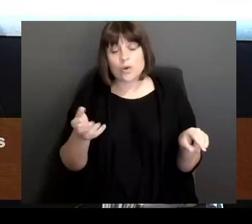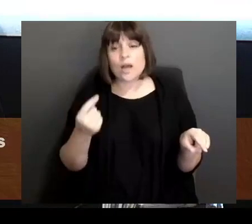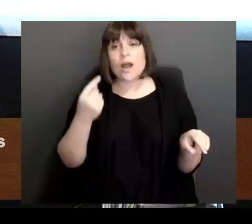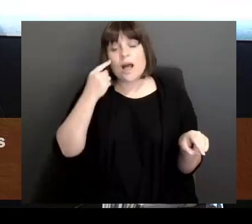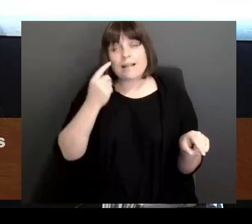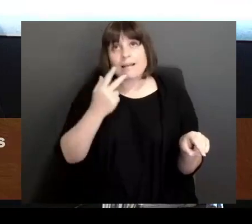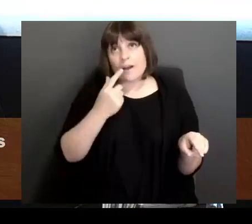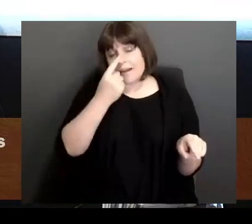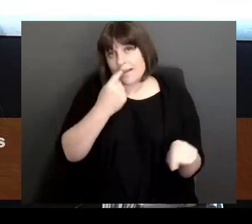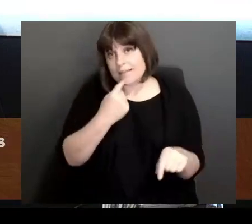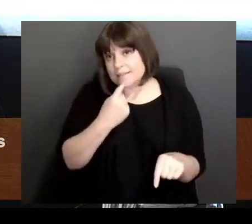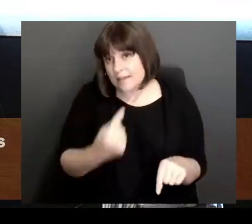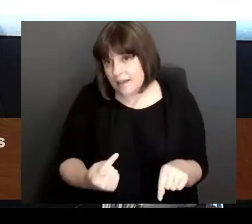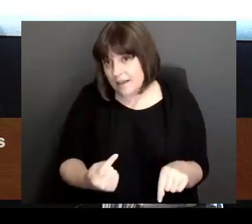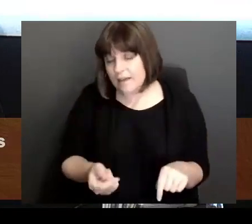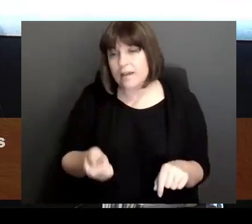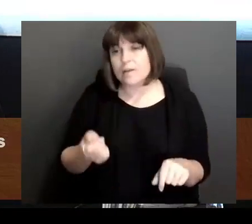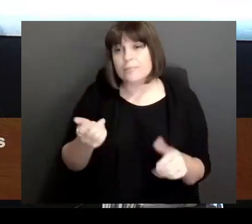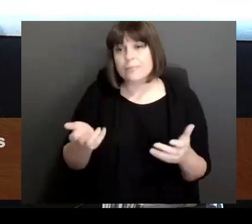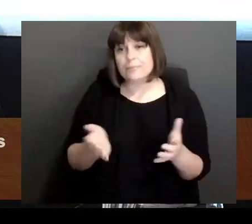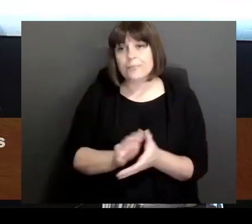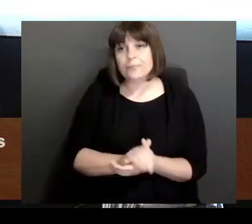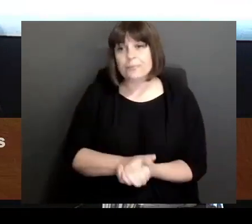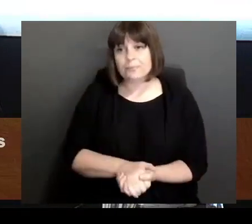may, I know that